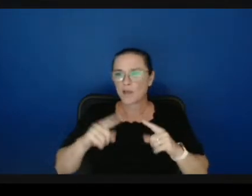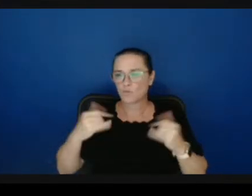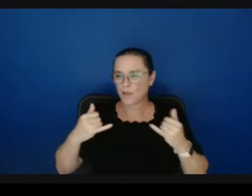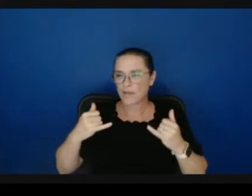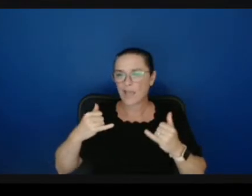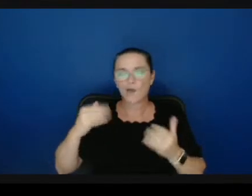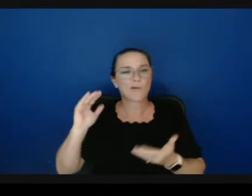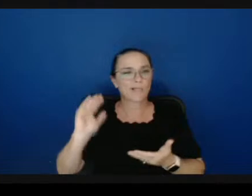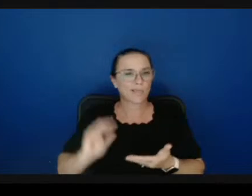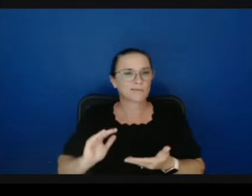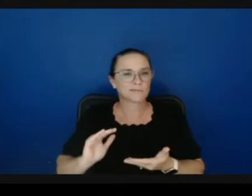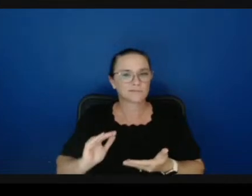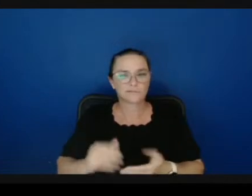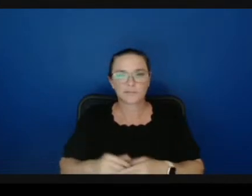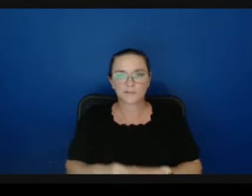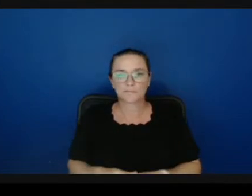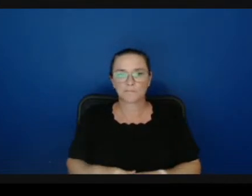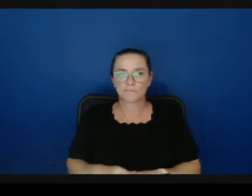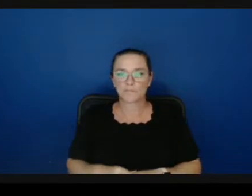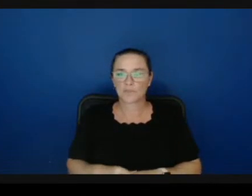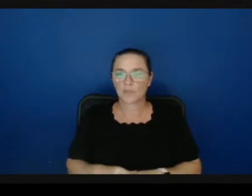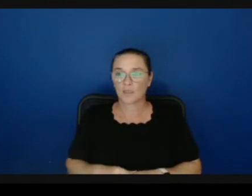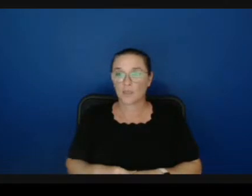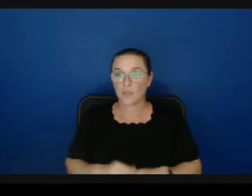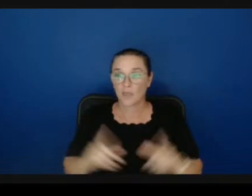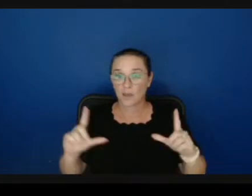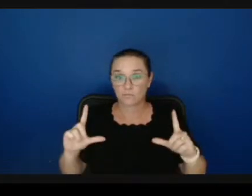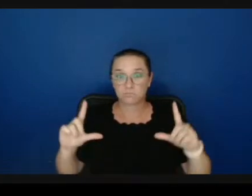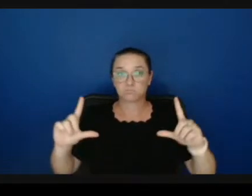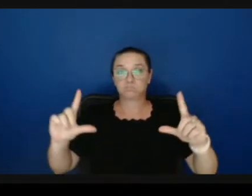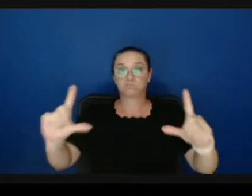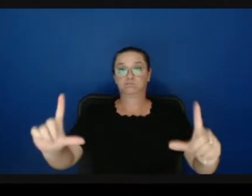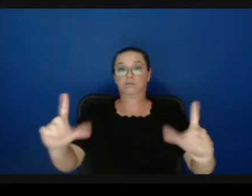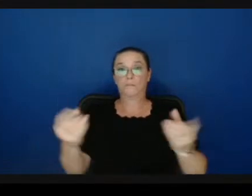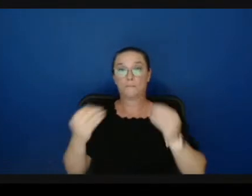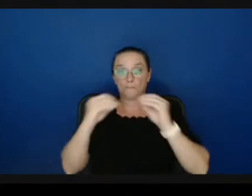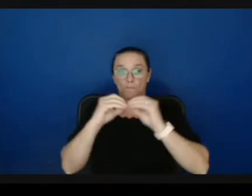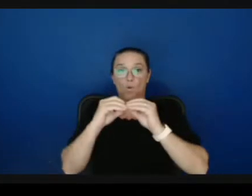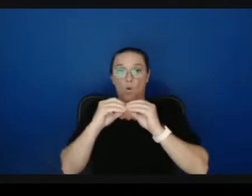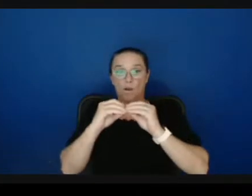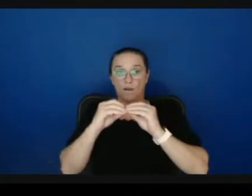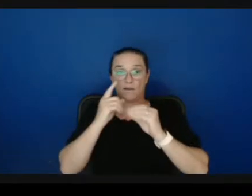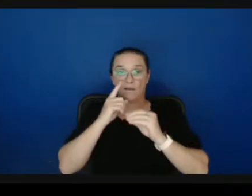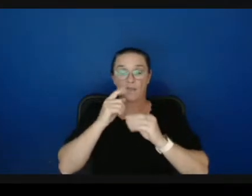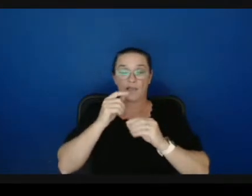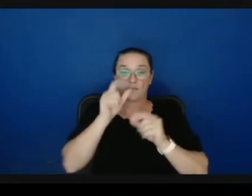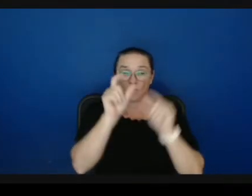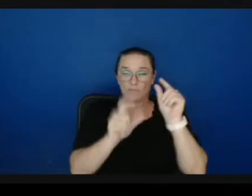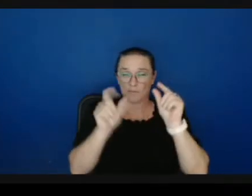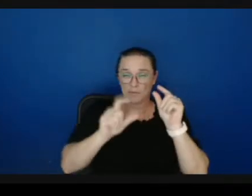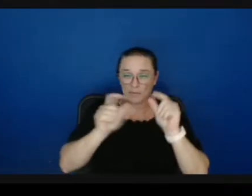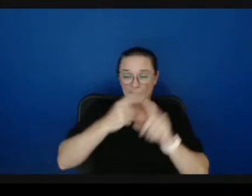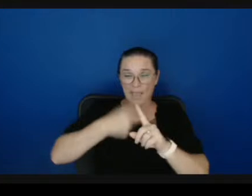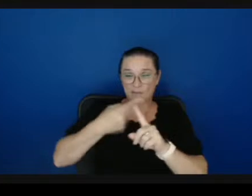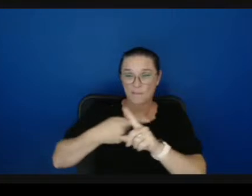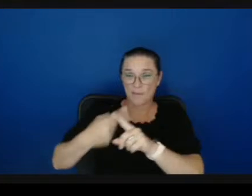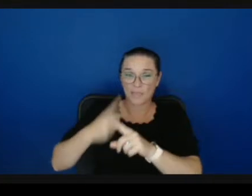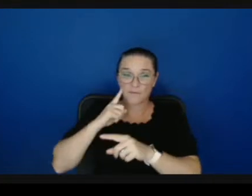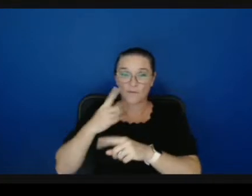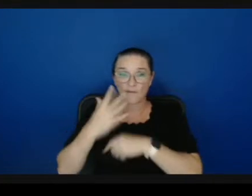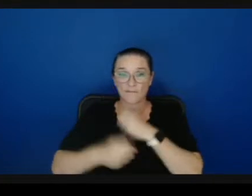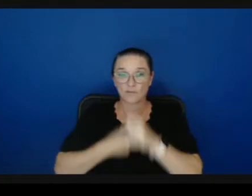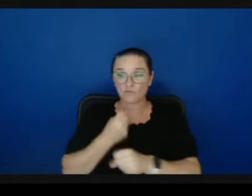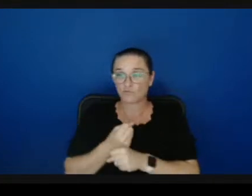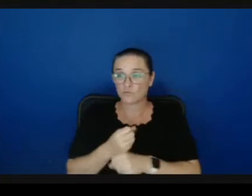two. But zooming out even more to look at earthquakes per month, this is interesting to me here.